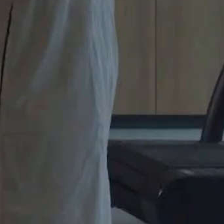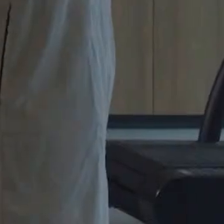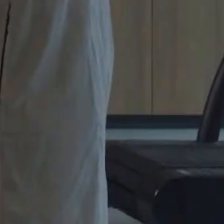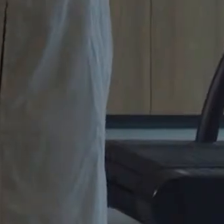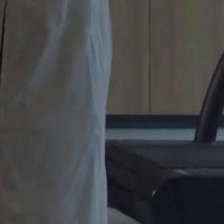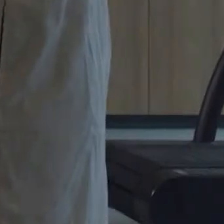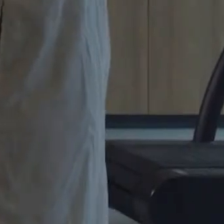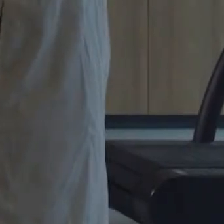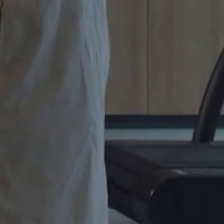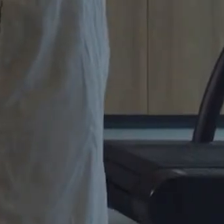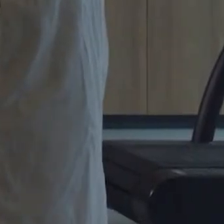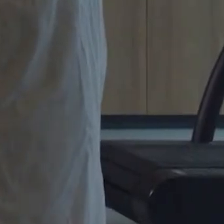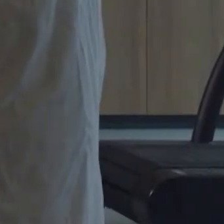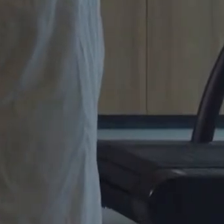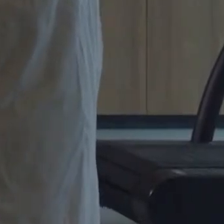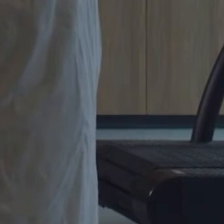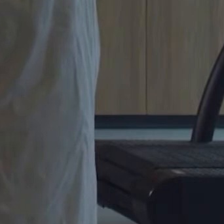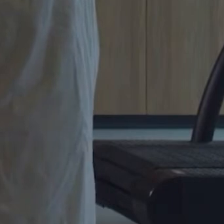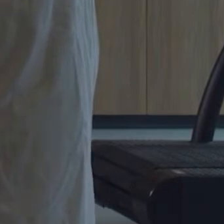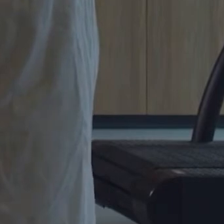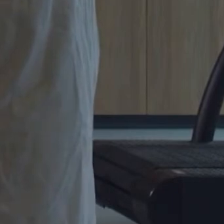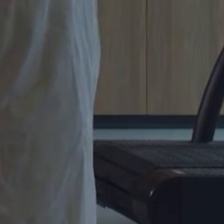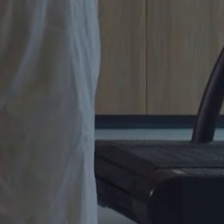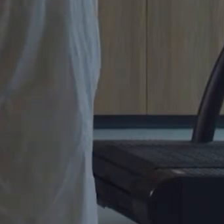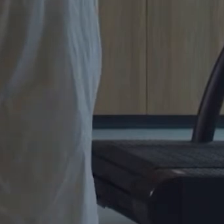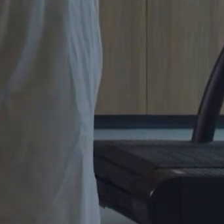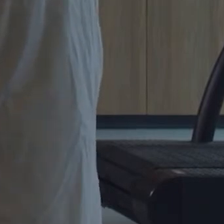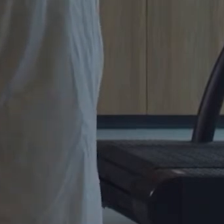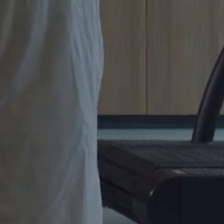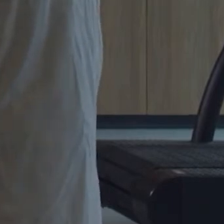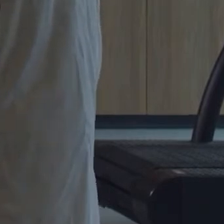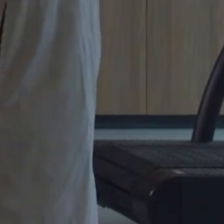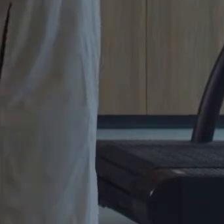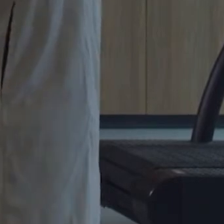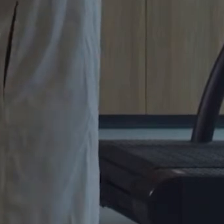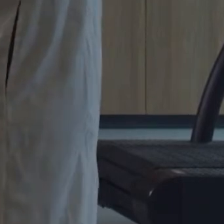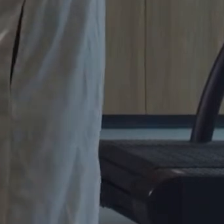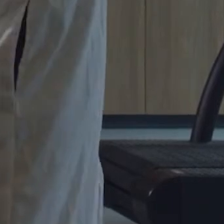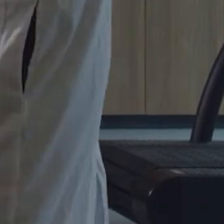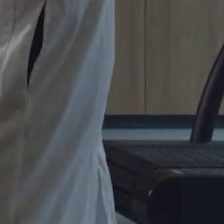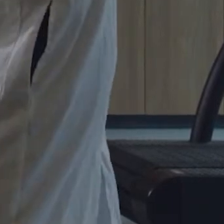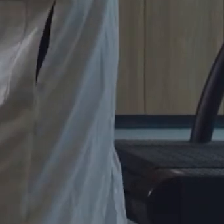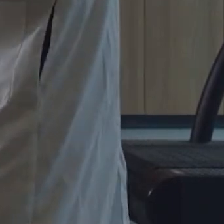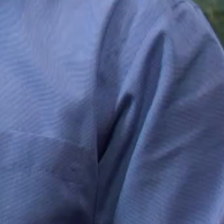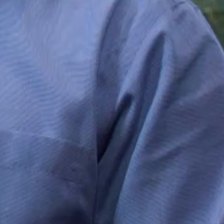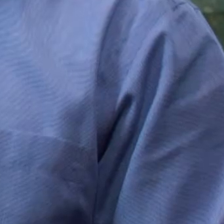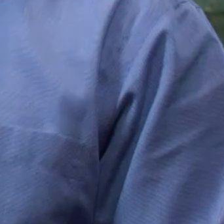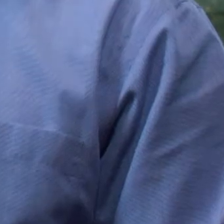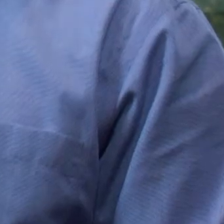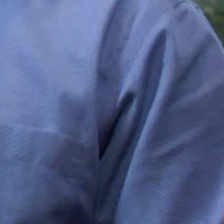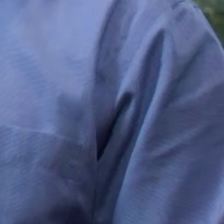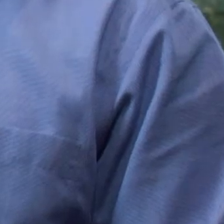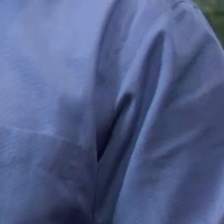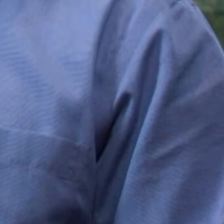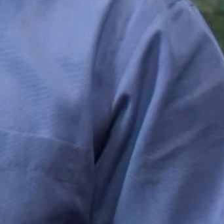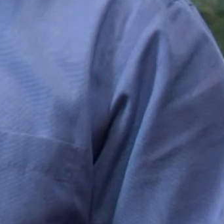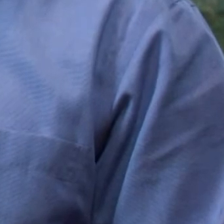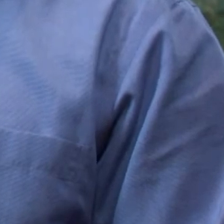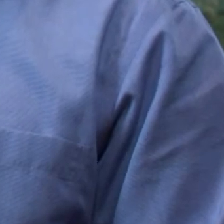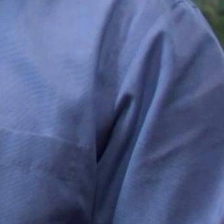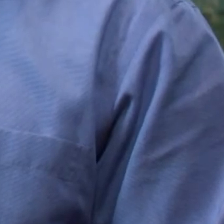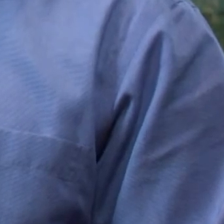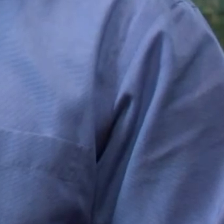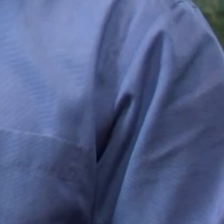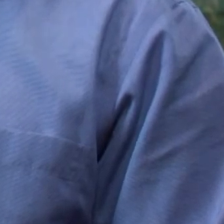up to do, sophisticated biochemical work. And we are in Olympic City, USA. We've got military installations